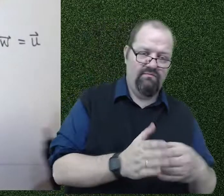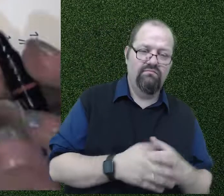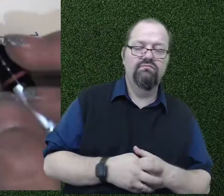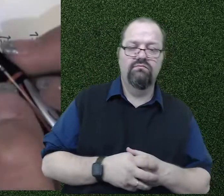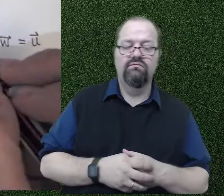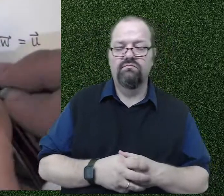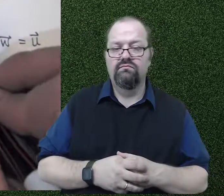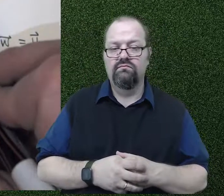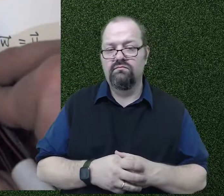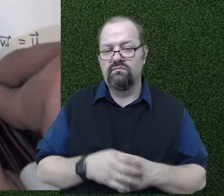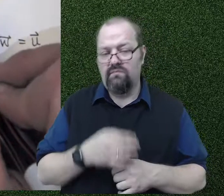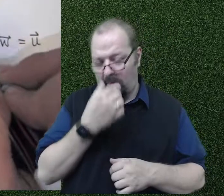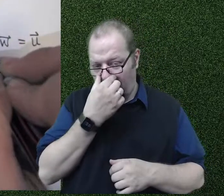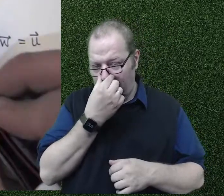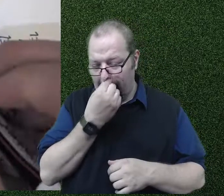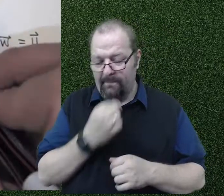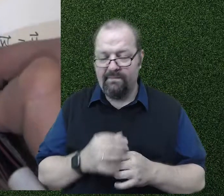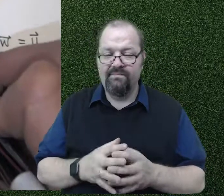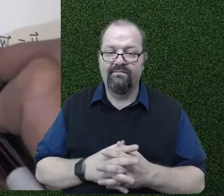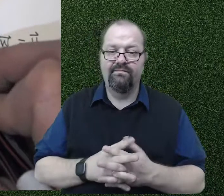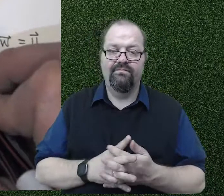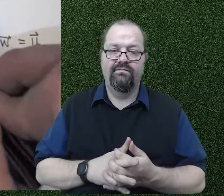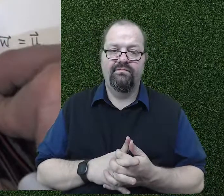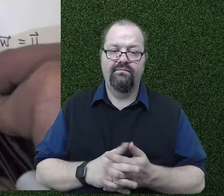if you prefer.